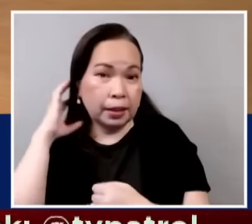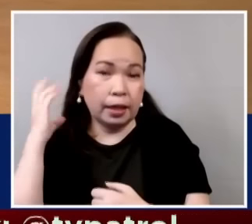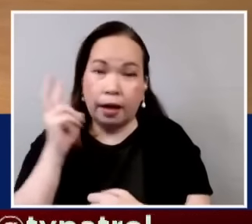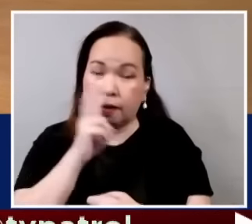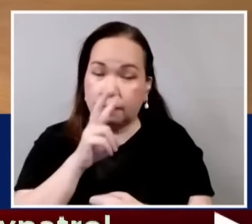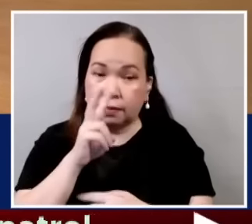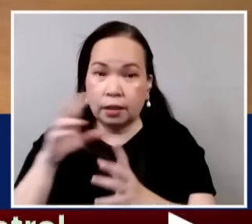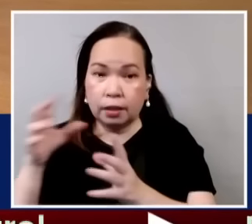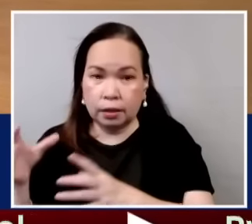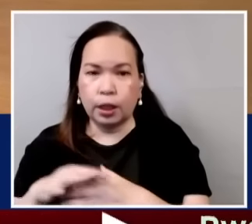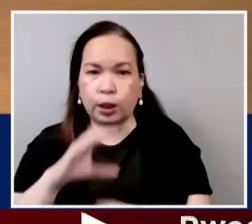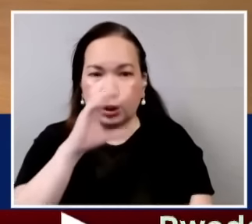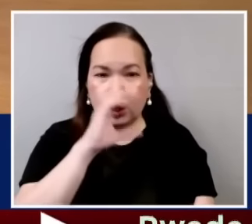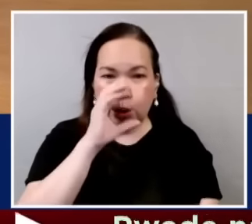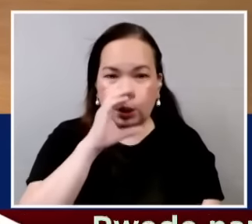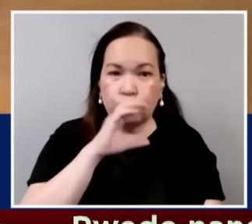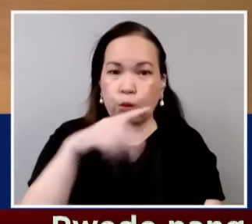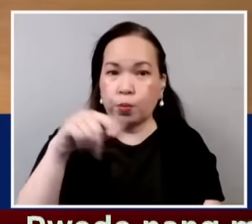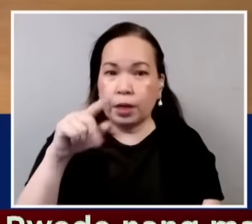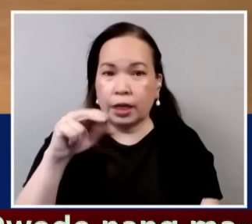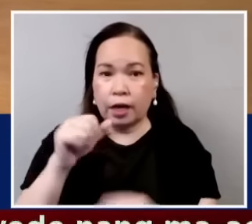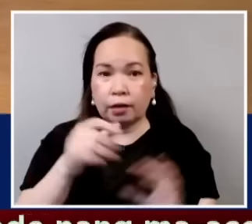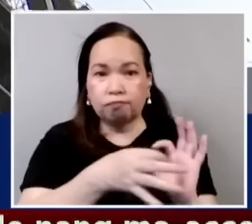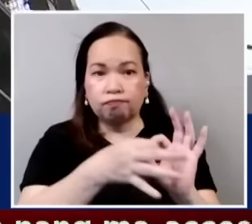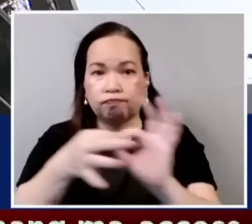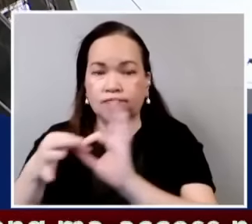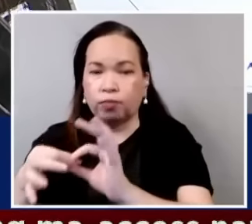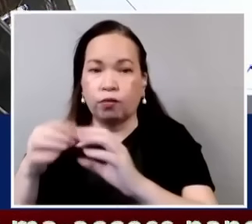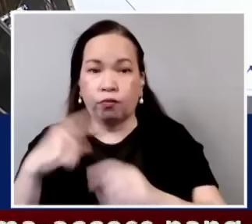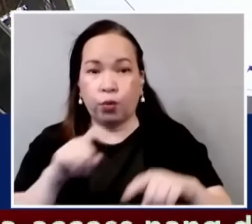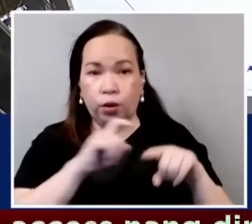Cebu-Negros-Panay interconnections.